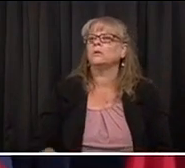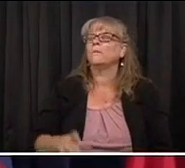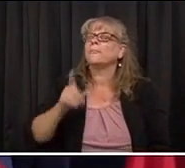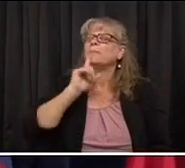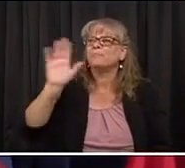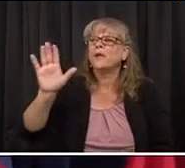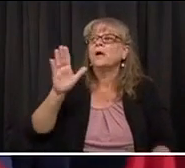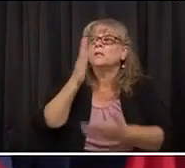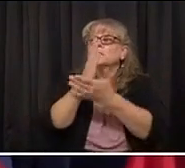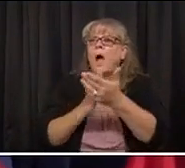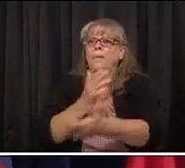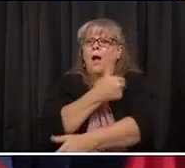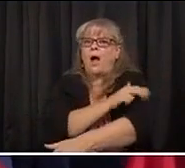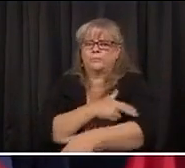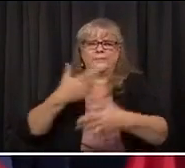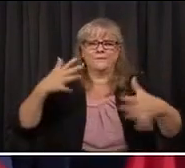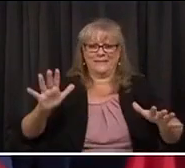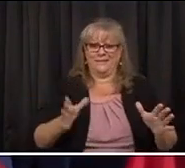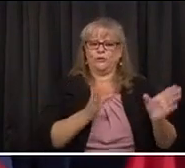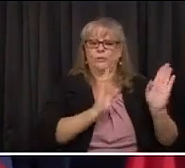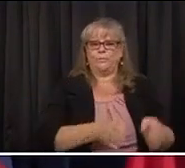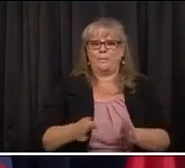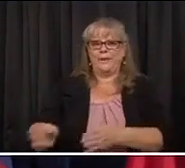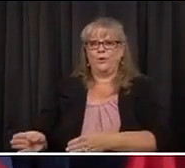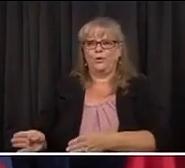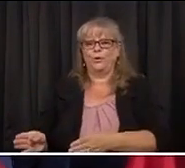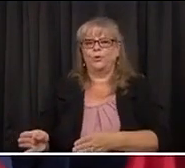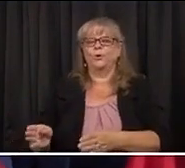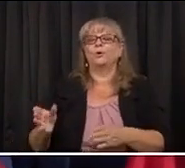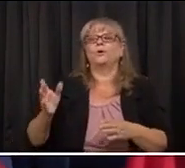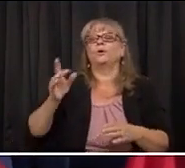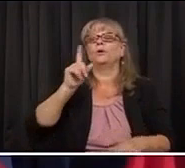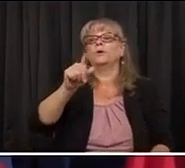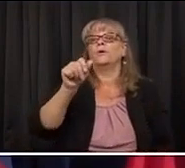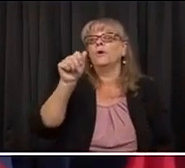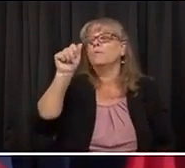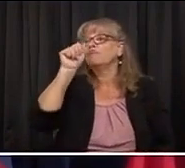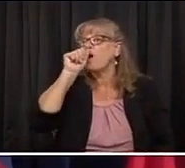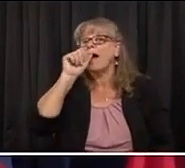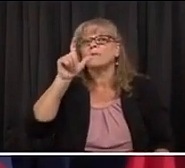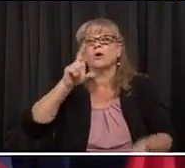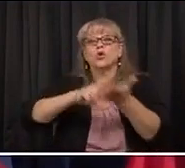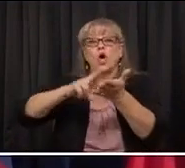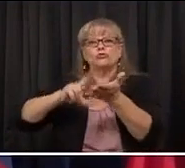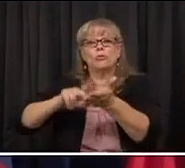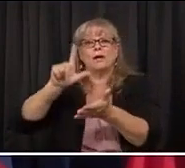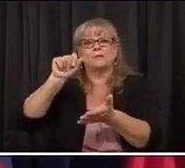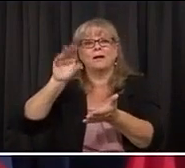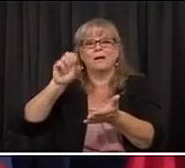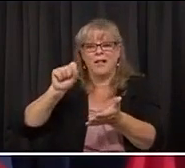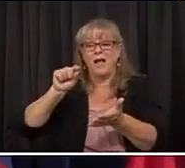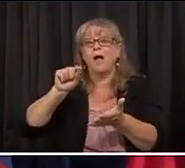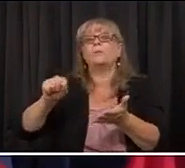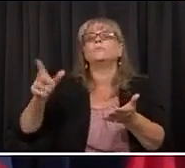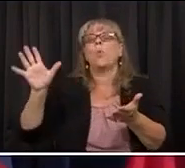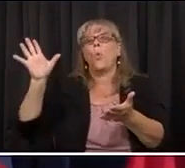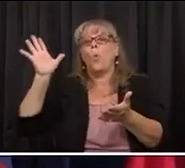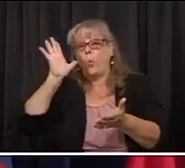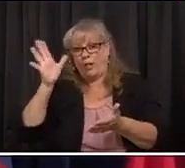mentioned, and so Mako Labs, Curative, and ATCG, these are all rolling on in the next week or